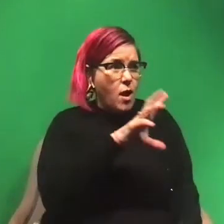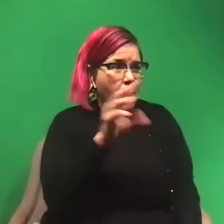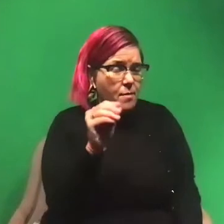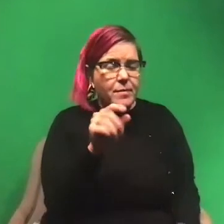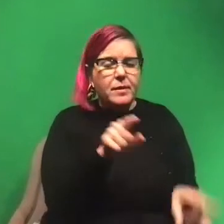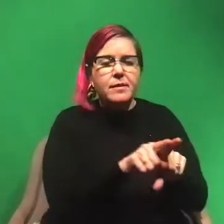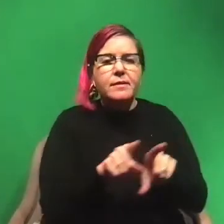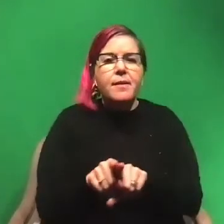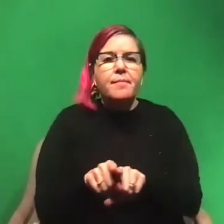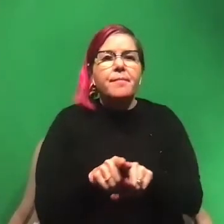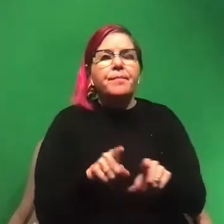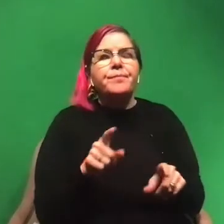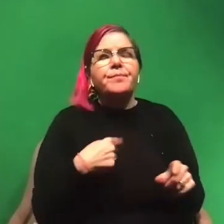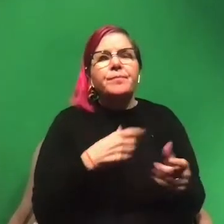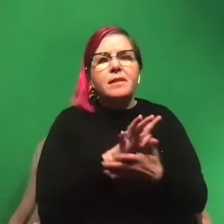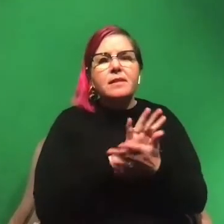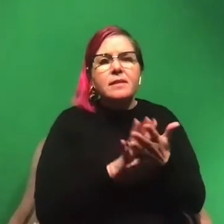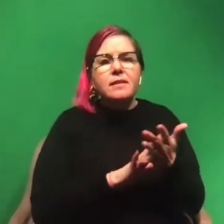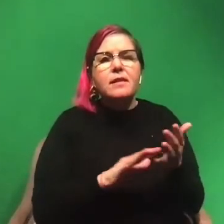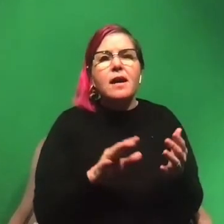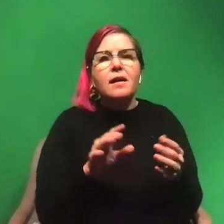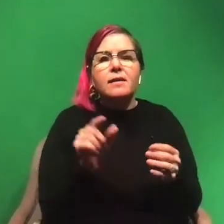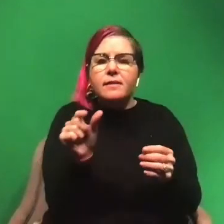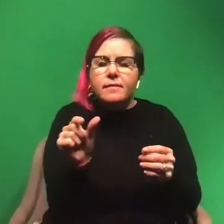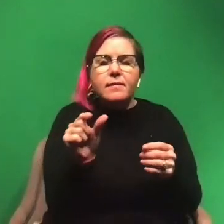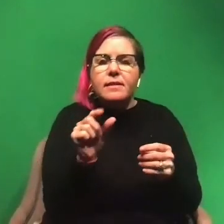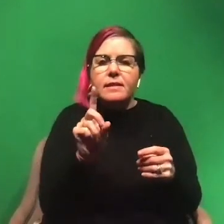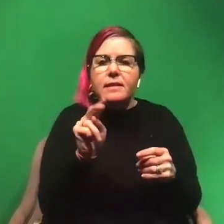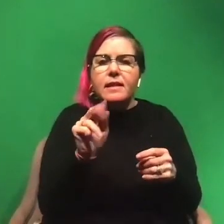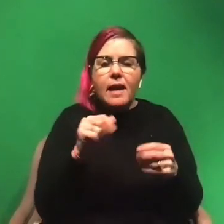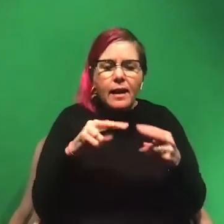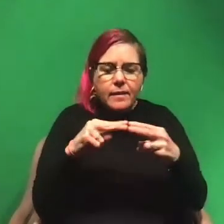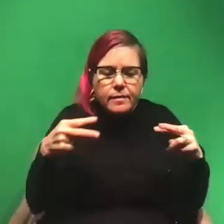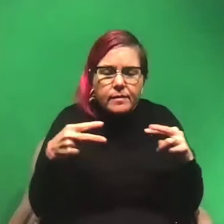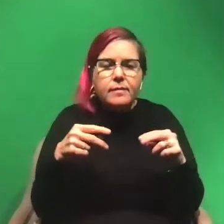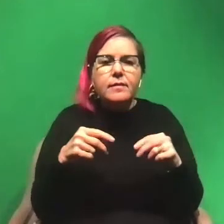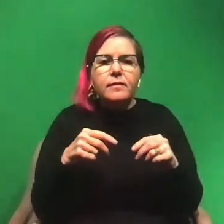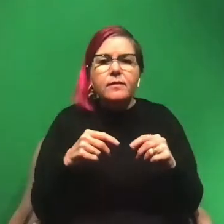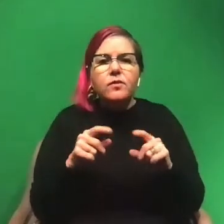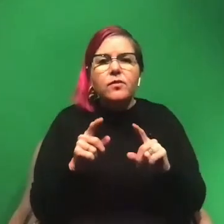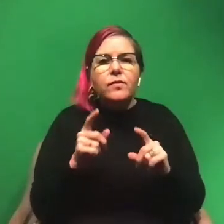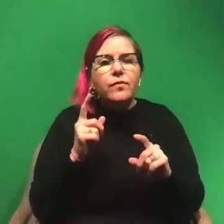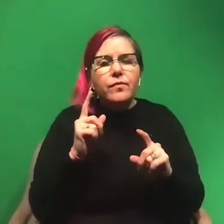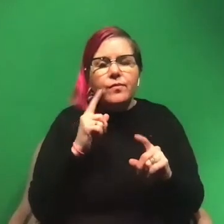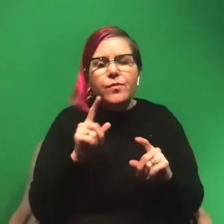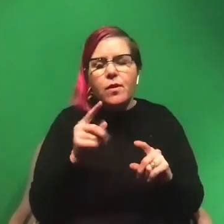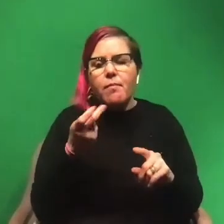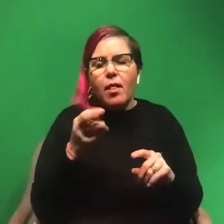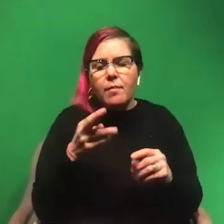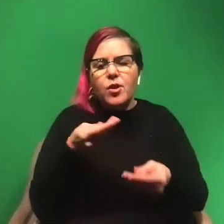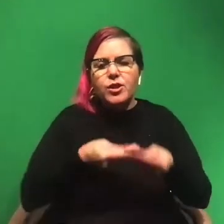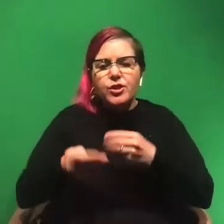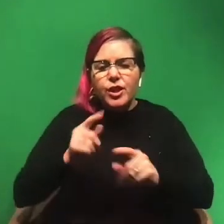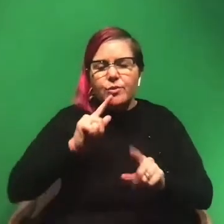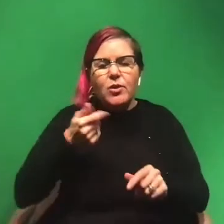we design small sequences of DNA to do polymer exchange reaction or any other assay, you